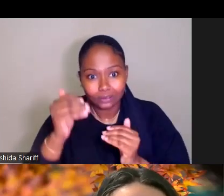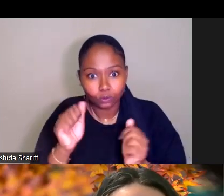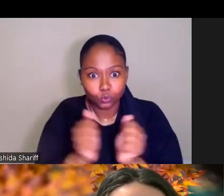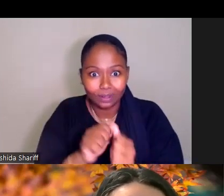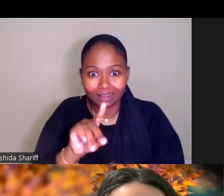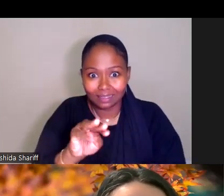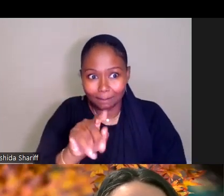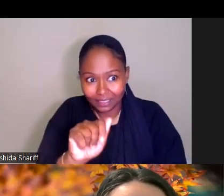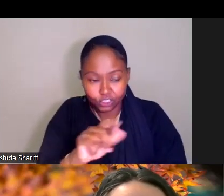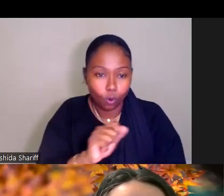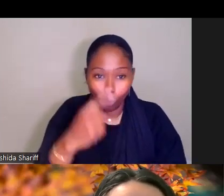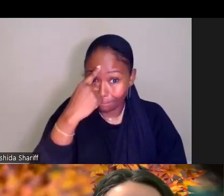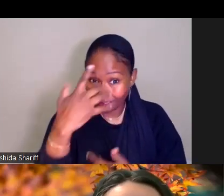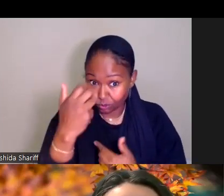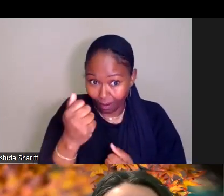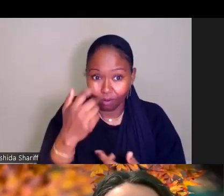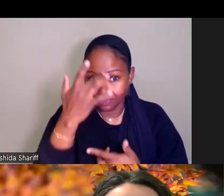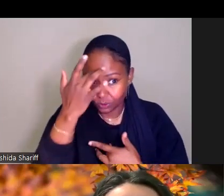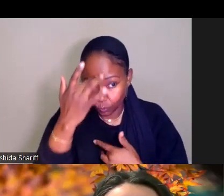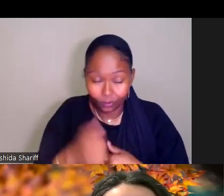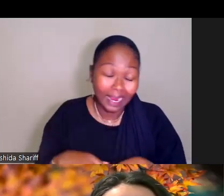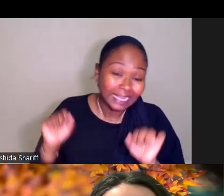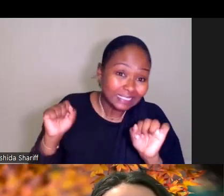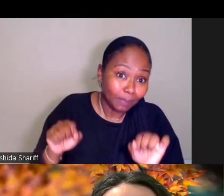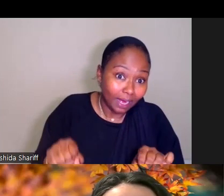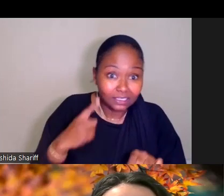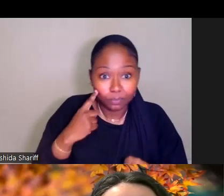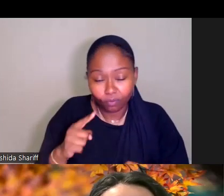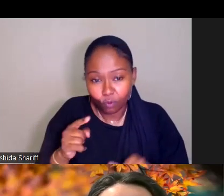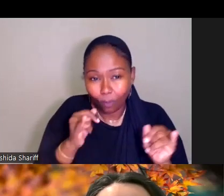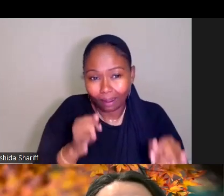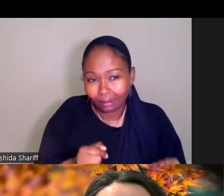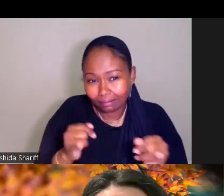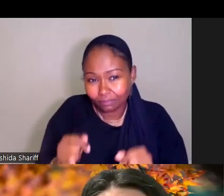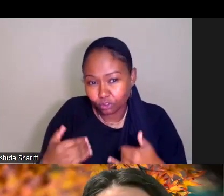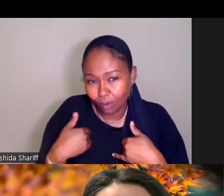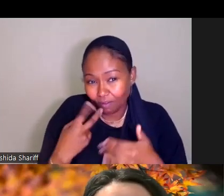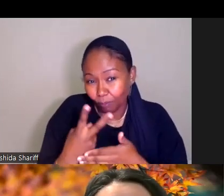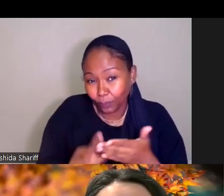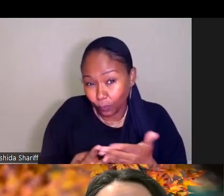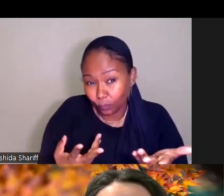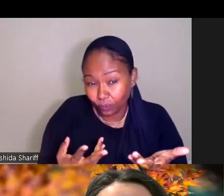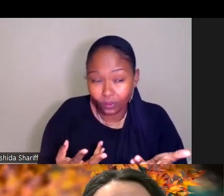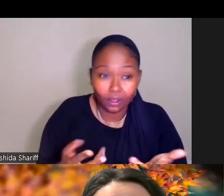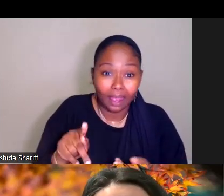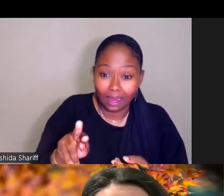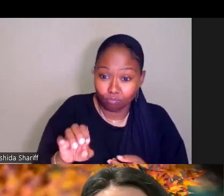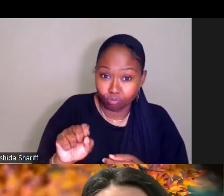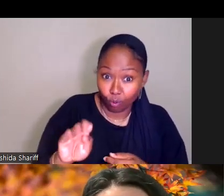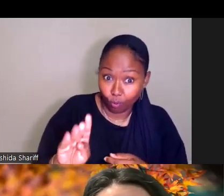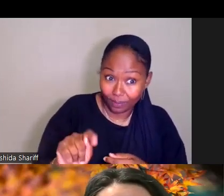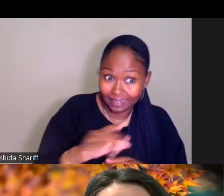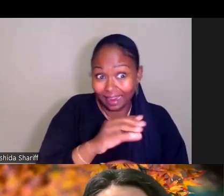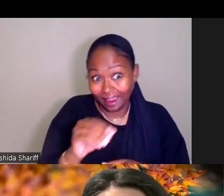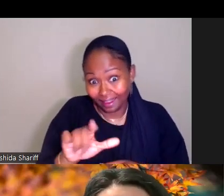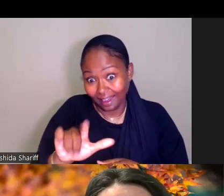somebody who has a mental health disorder. It is possible for an individual to have both a probate conservatorship and an